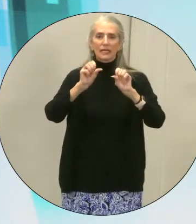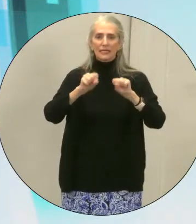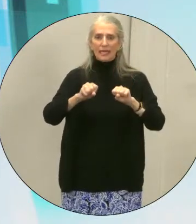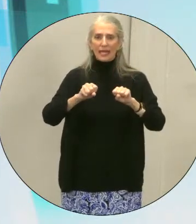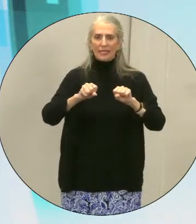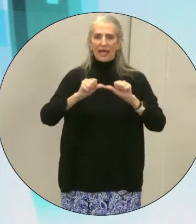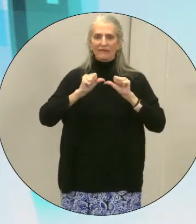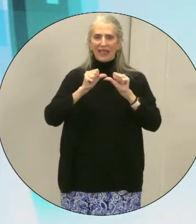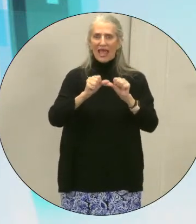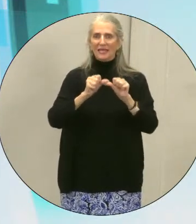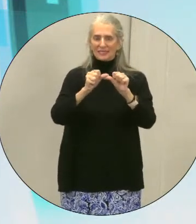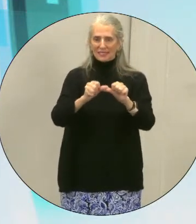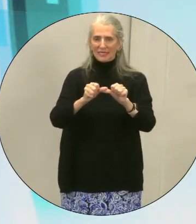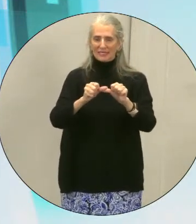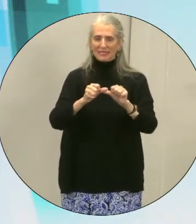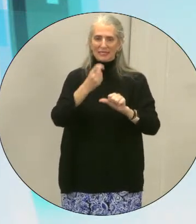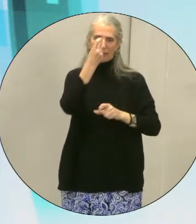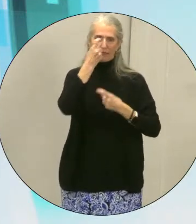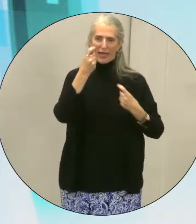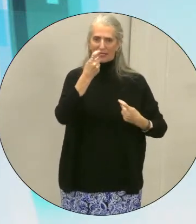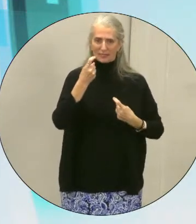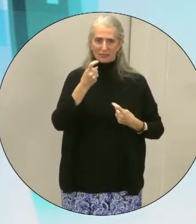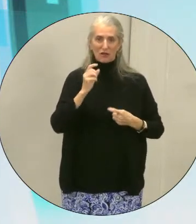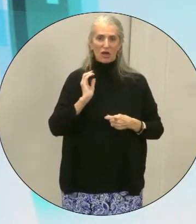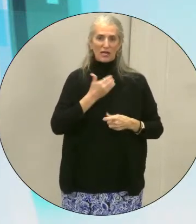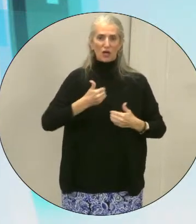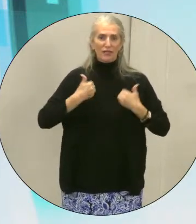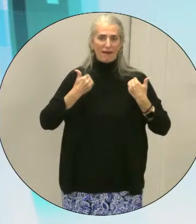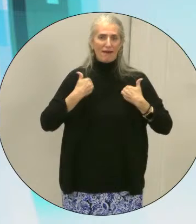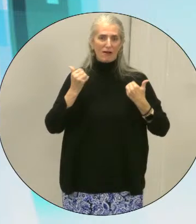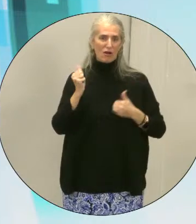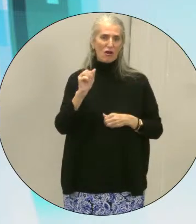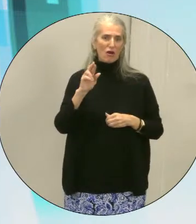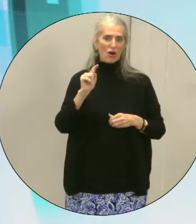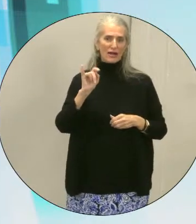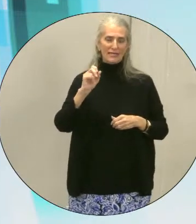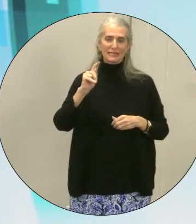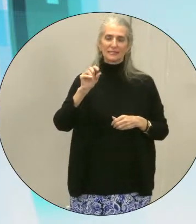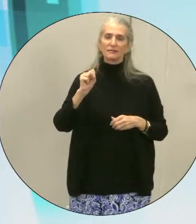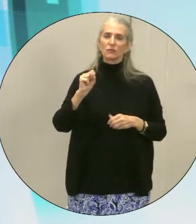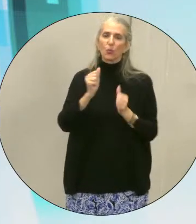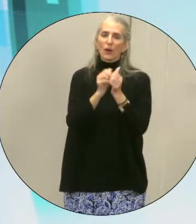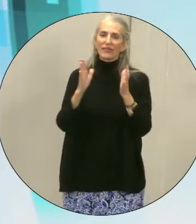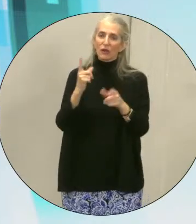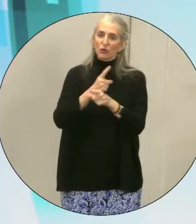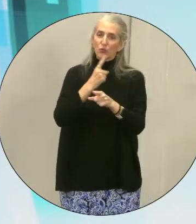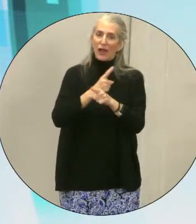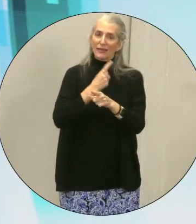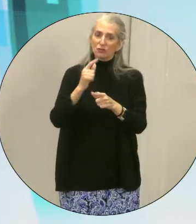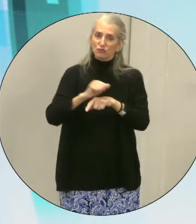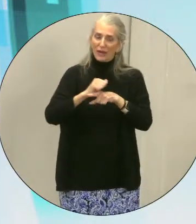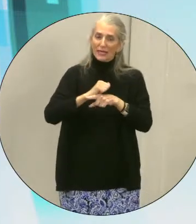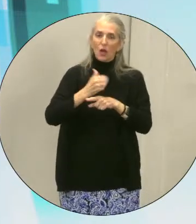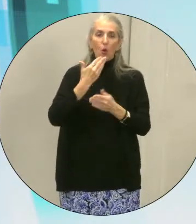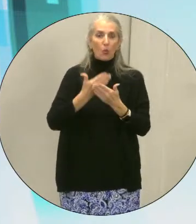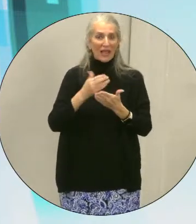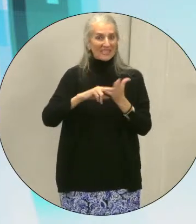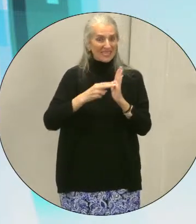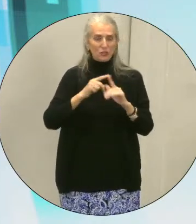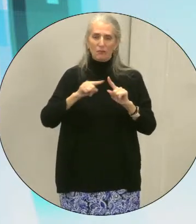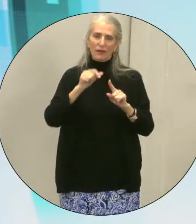lasting effects on our young artists. Now, without the right training, well-intentioned but not